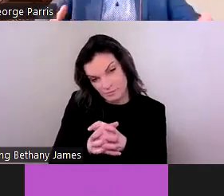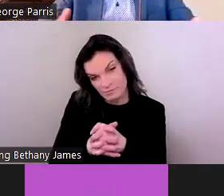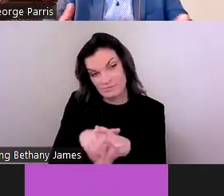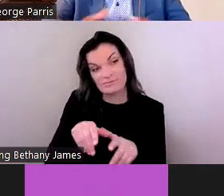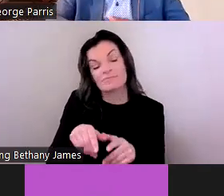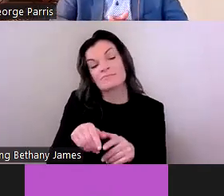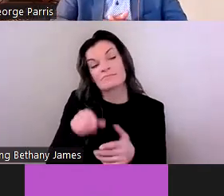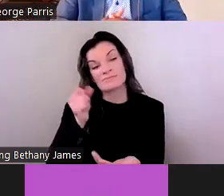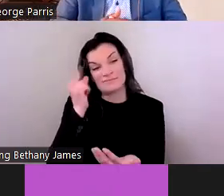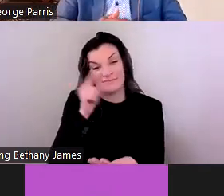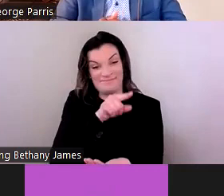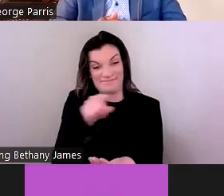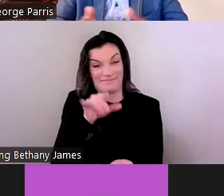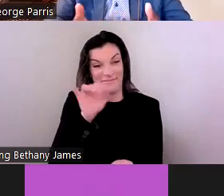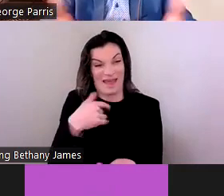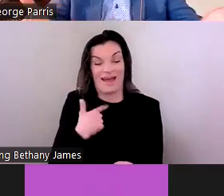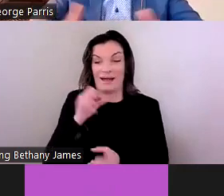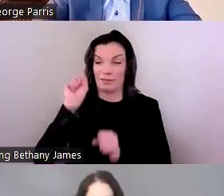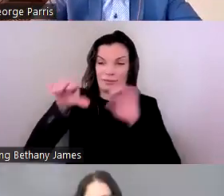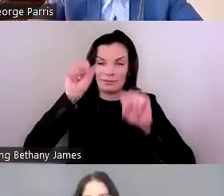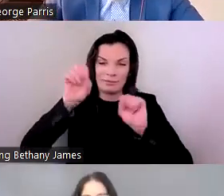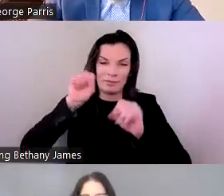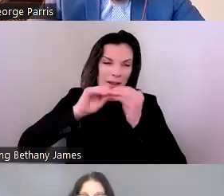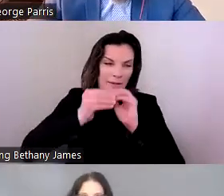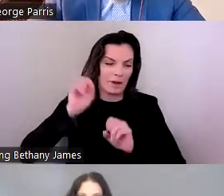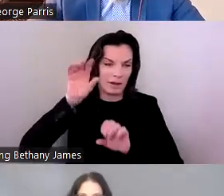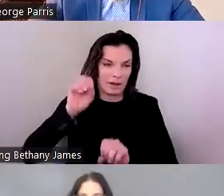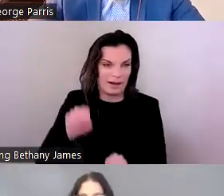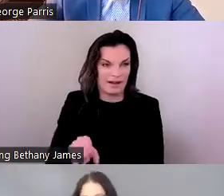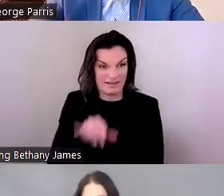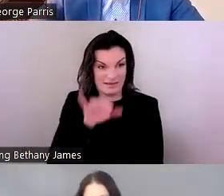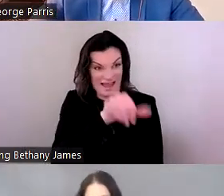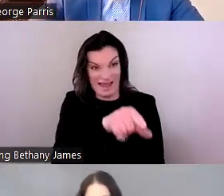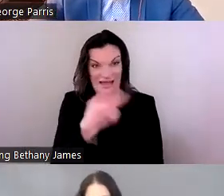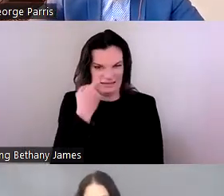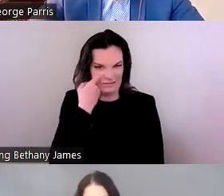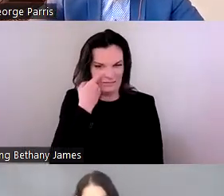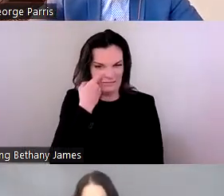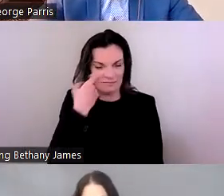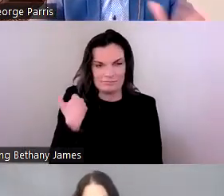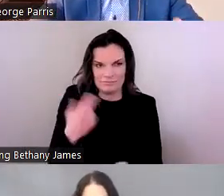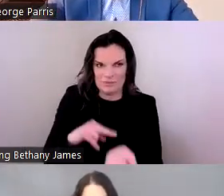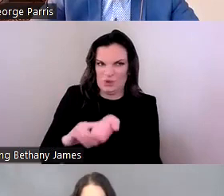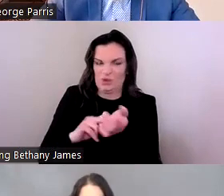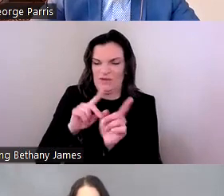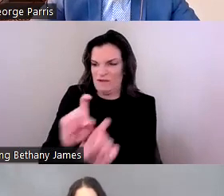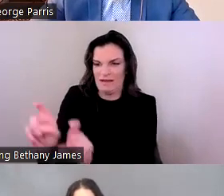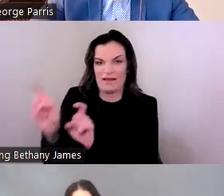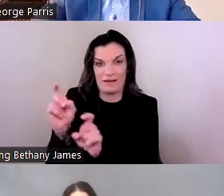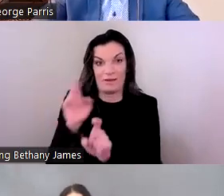reported now, again, less than just a few months ago, that we're seeing that since